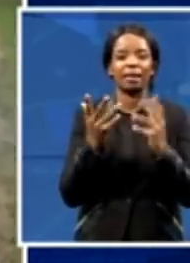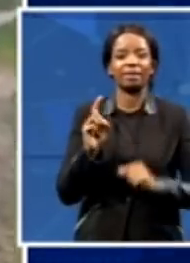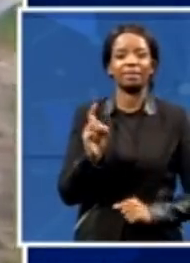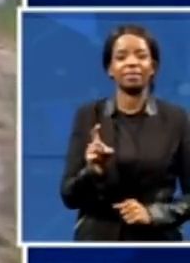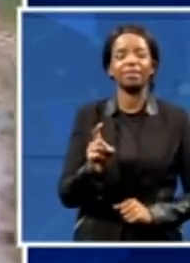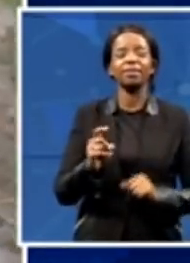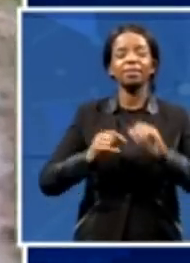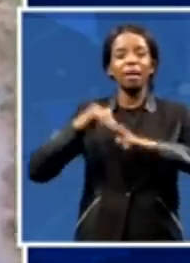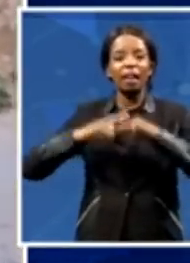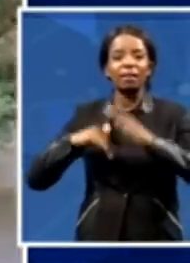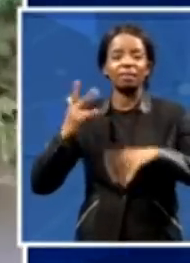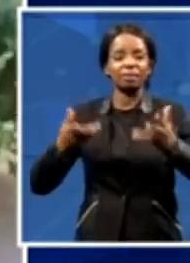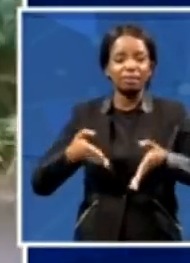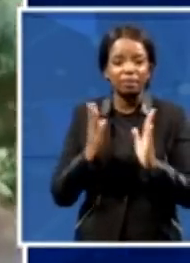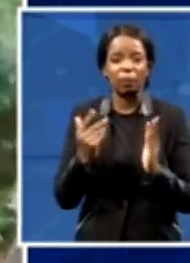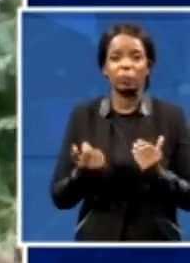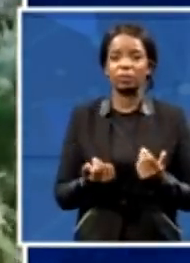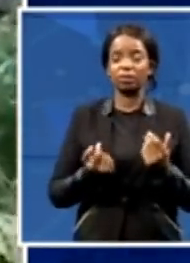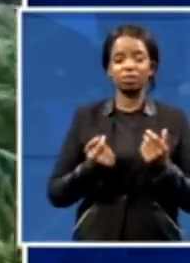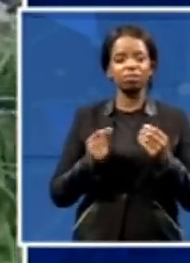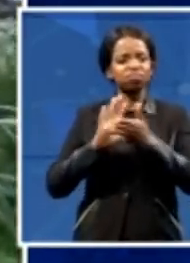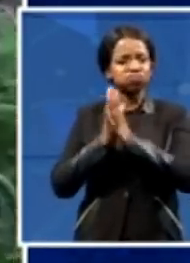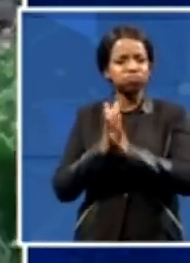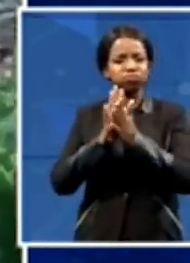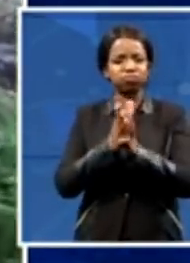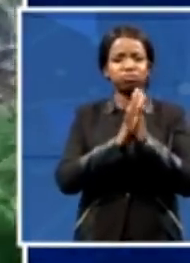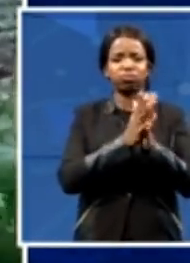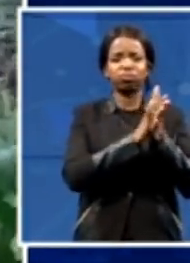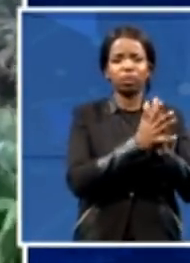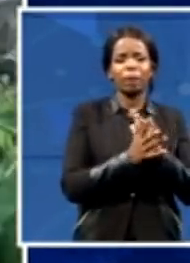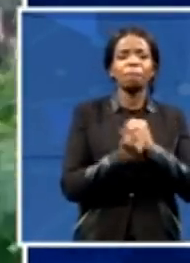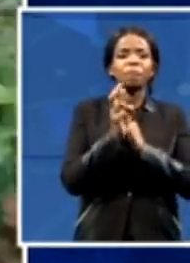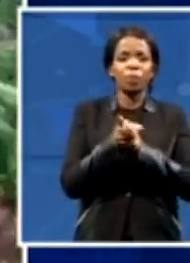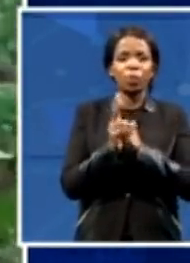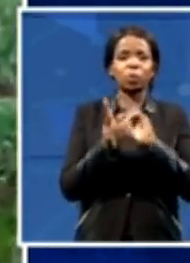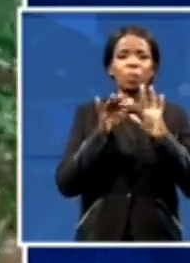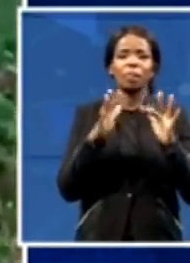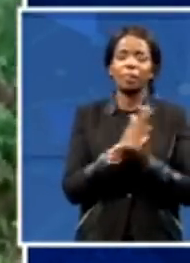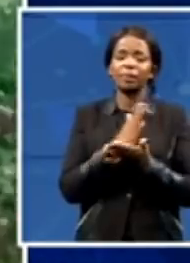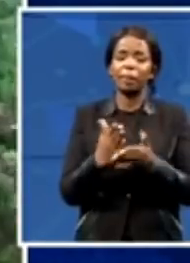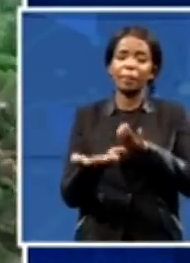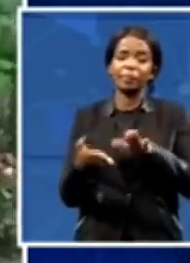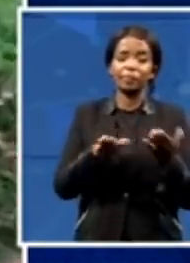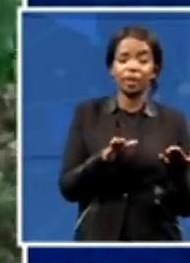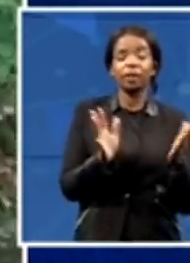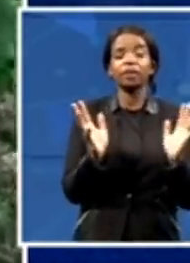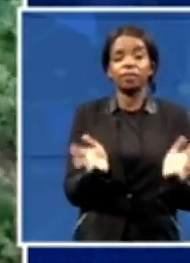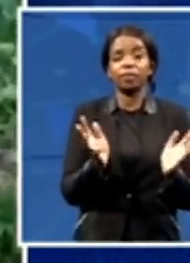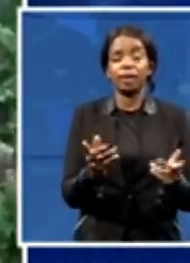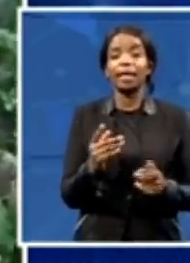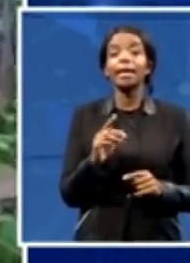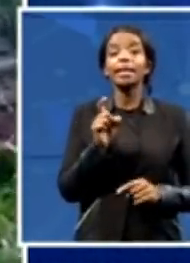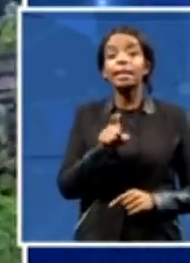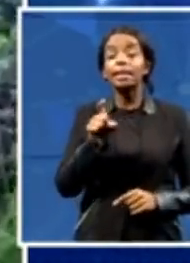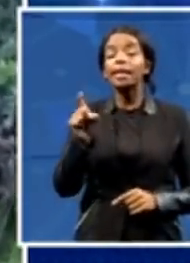property in KwaZulu-Natal. Also lives that have been lost as well, and those who are reported missing, those who are currently